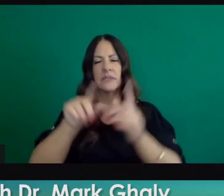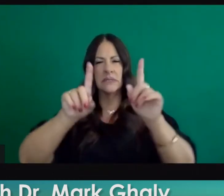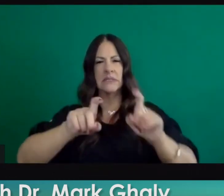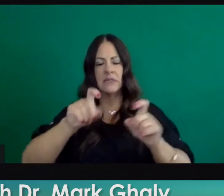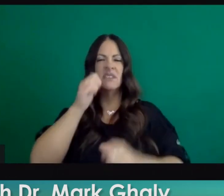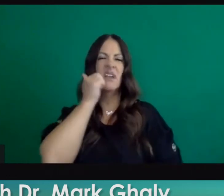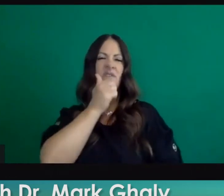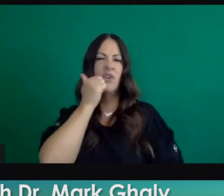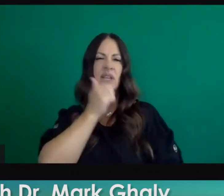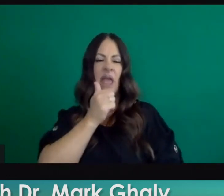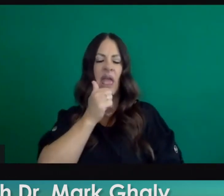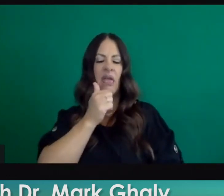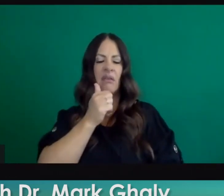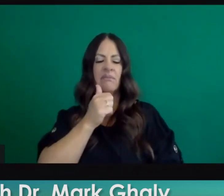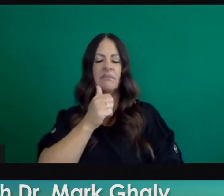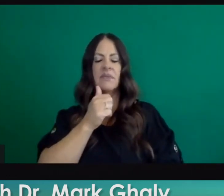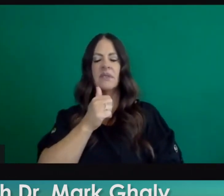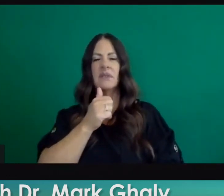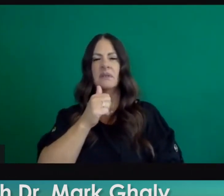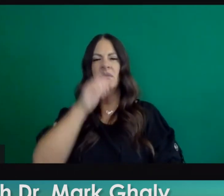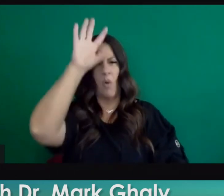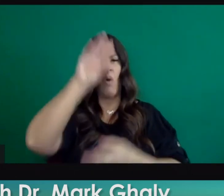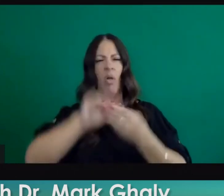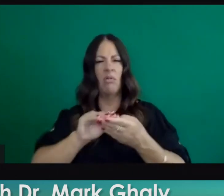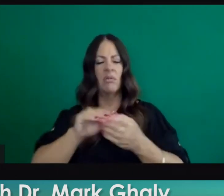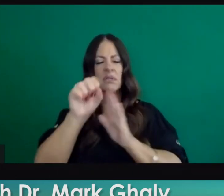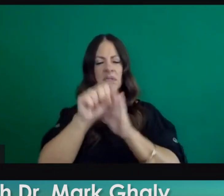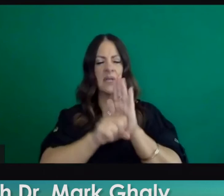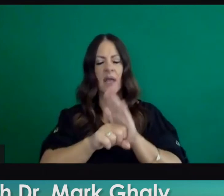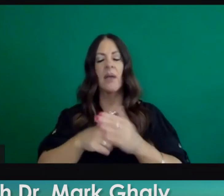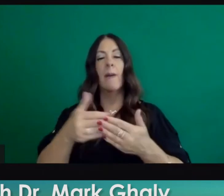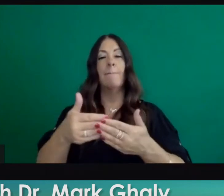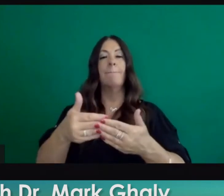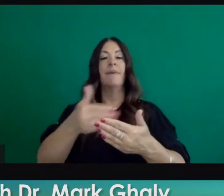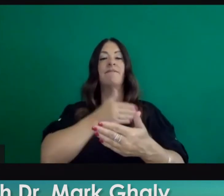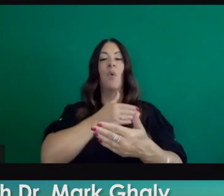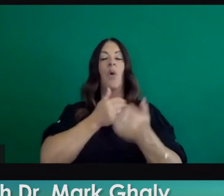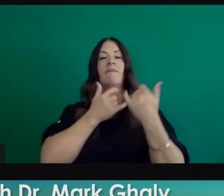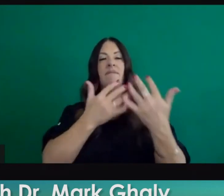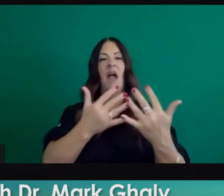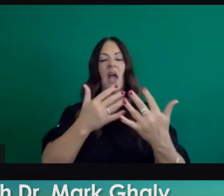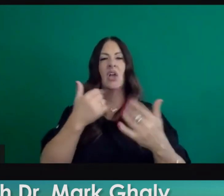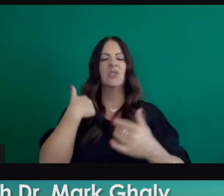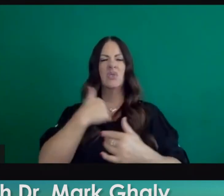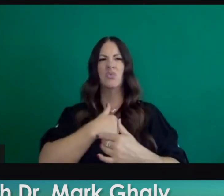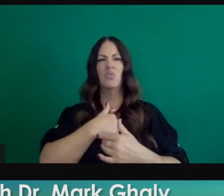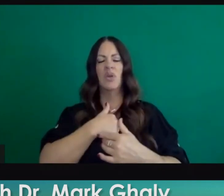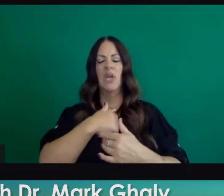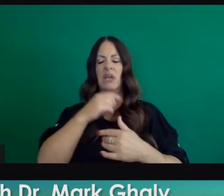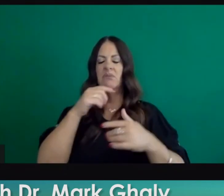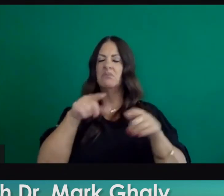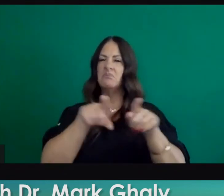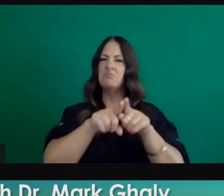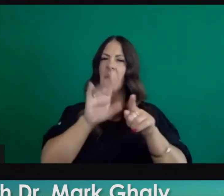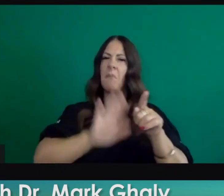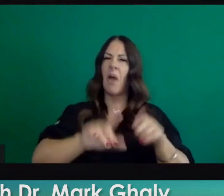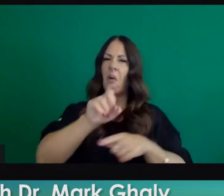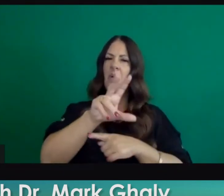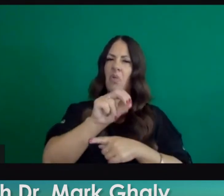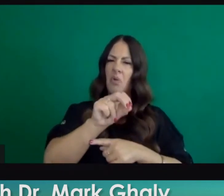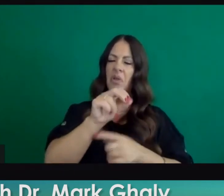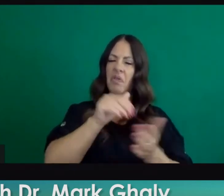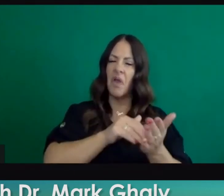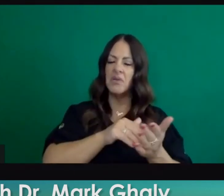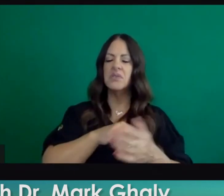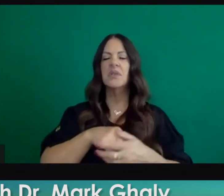getting back to where we were just before the fires. We did certainly see for about 2, almost 3 weeks, some reduction in